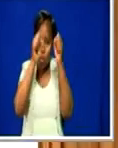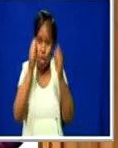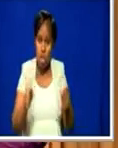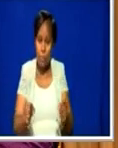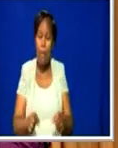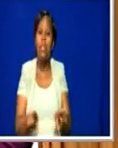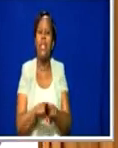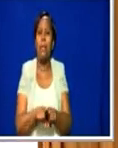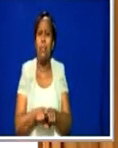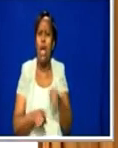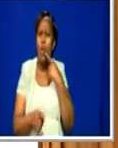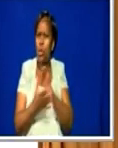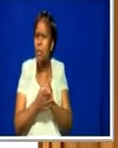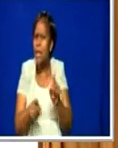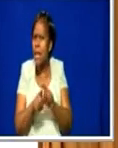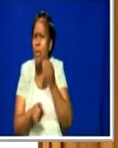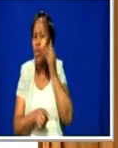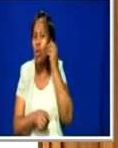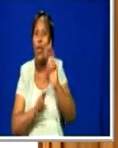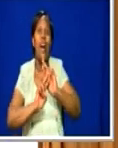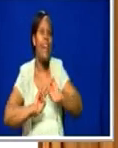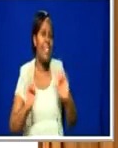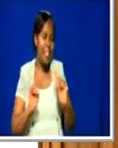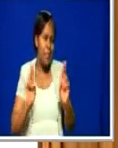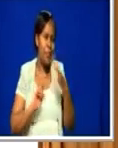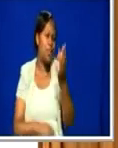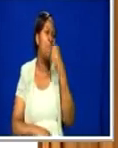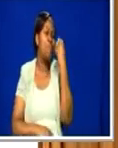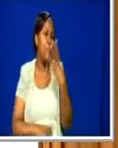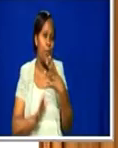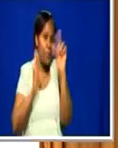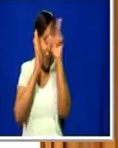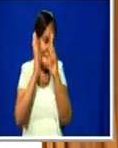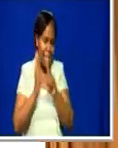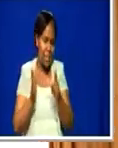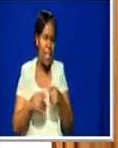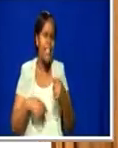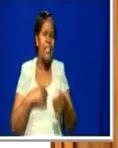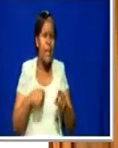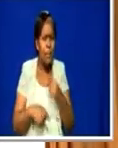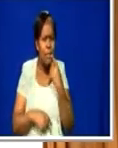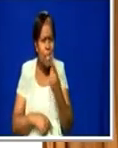you at home there, you are ready for this very, very beautiful show. And of course, I told you, I'm feeling